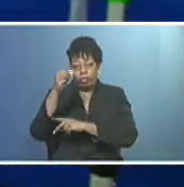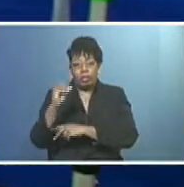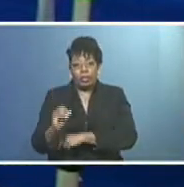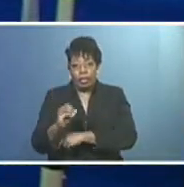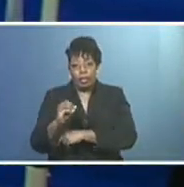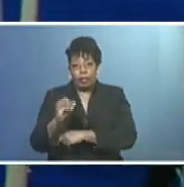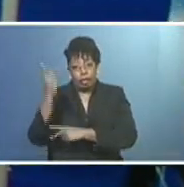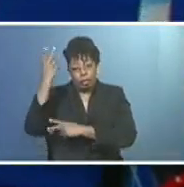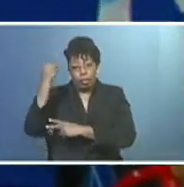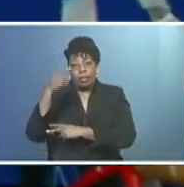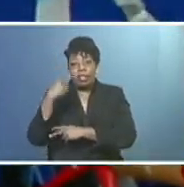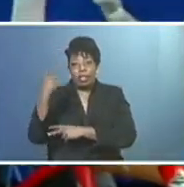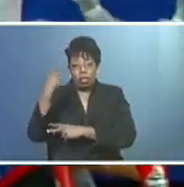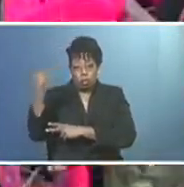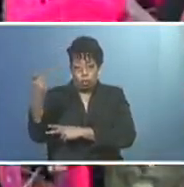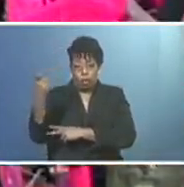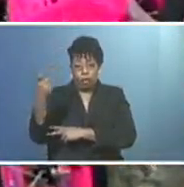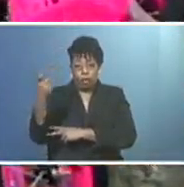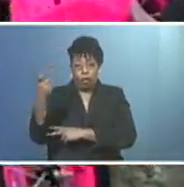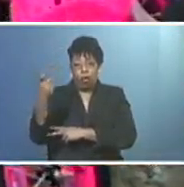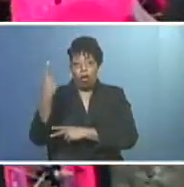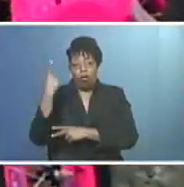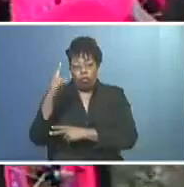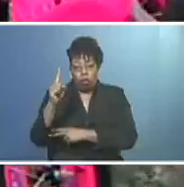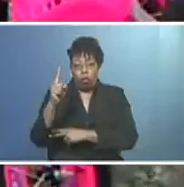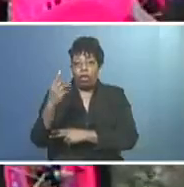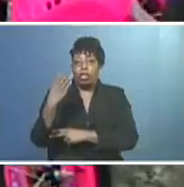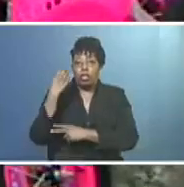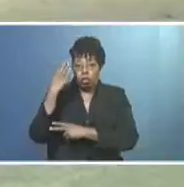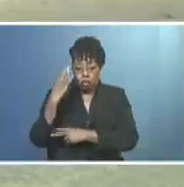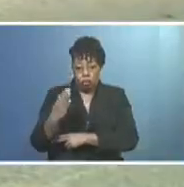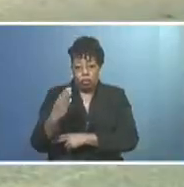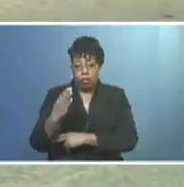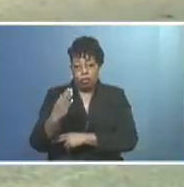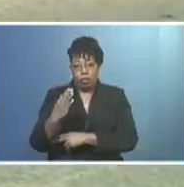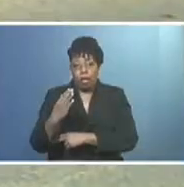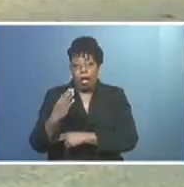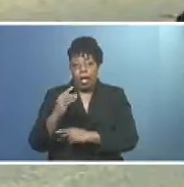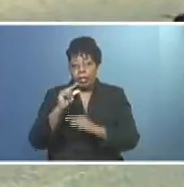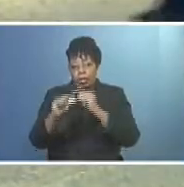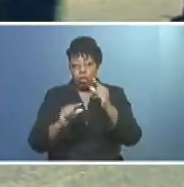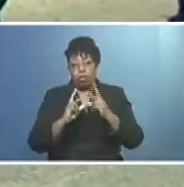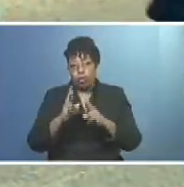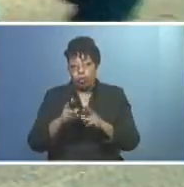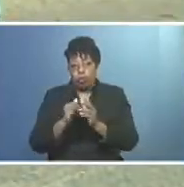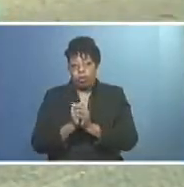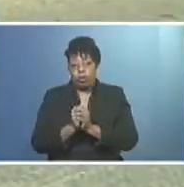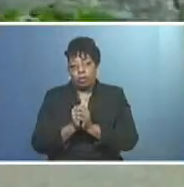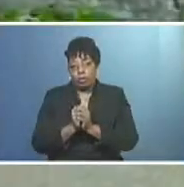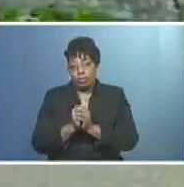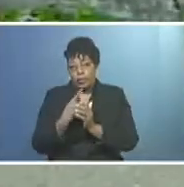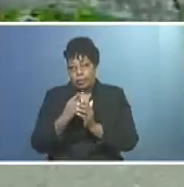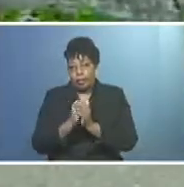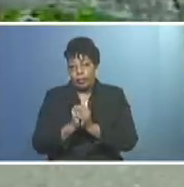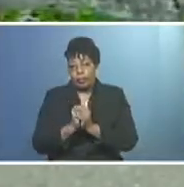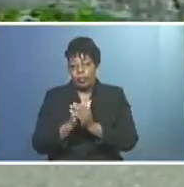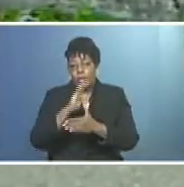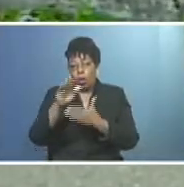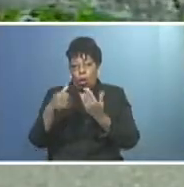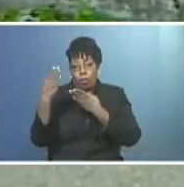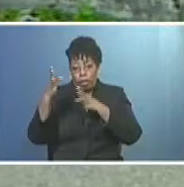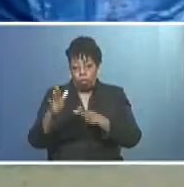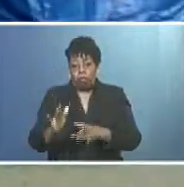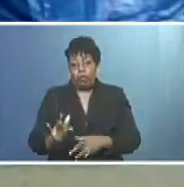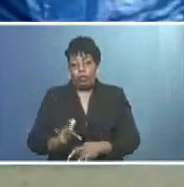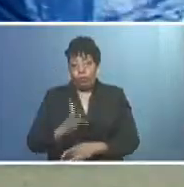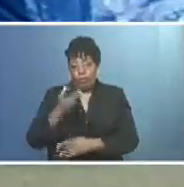it's a win for the average consumer and a proven global response. All Bahamians will feel the benefit